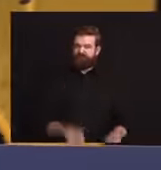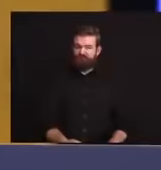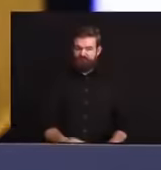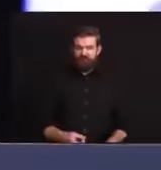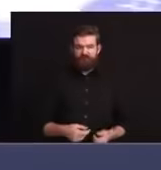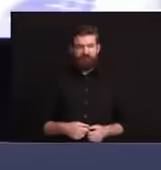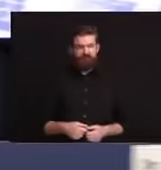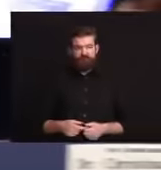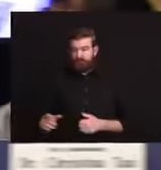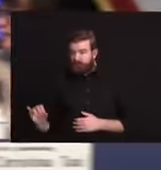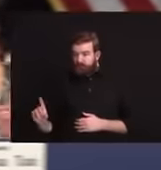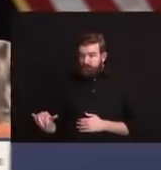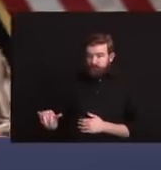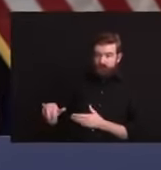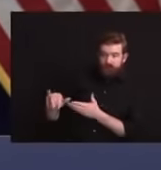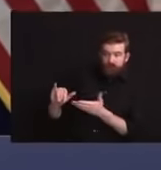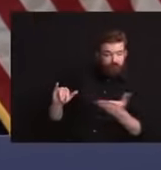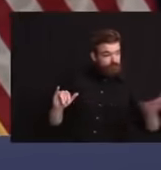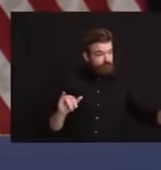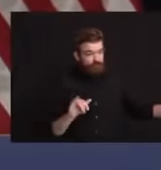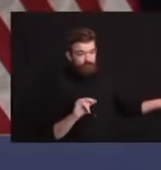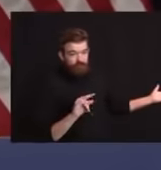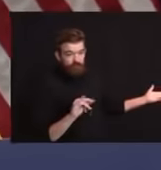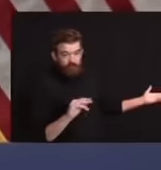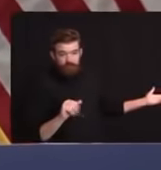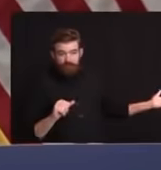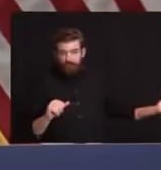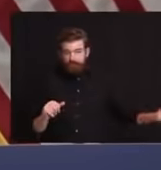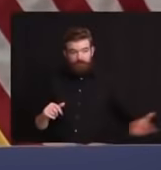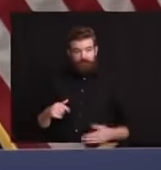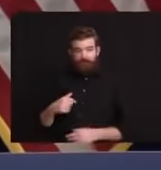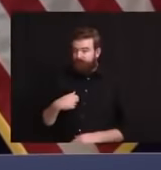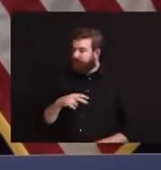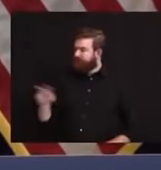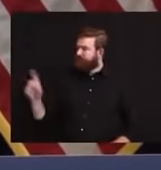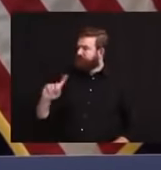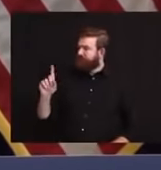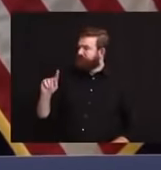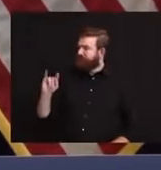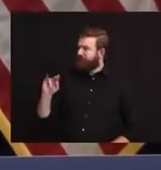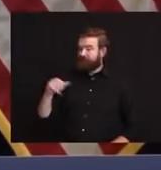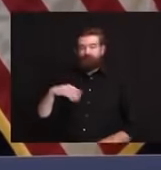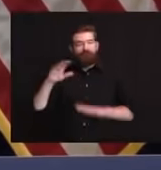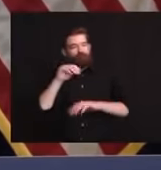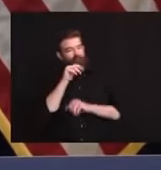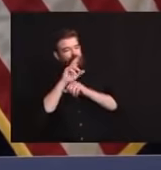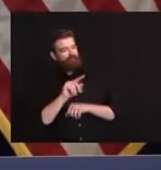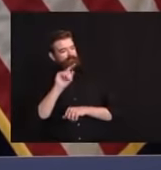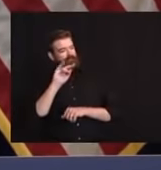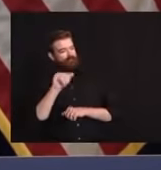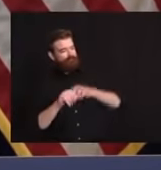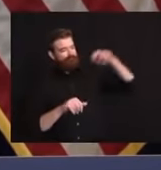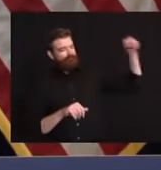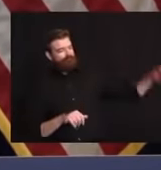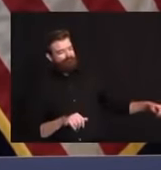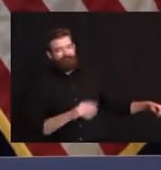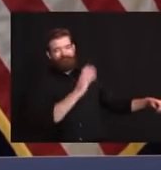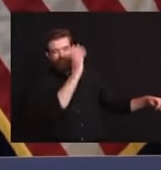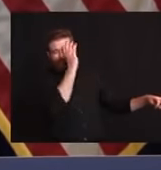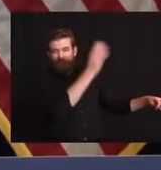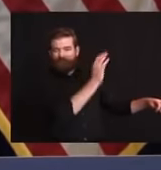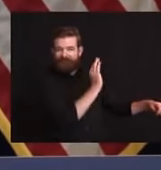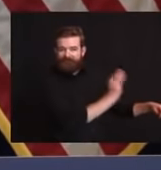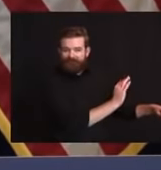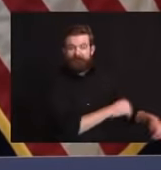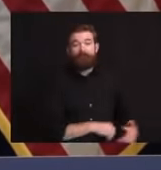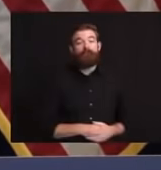to that? I'm Yeah. not used to having you on the left, so I apologize. I was looking to the right there. Yeah, we are certainly concerned about the increase in